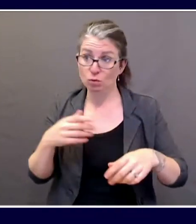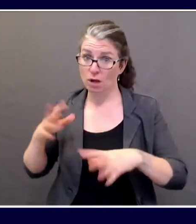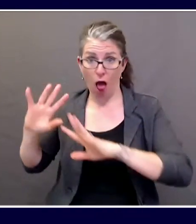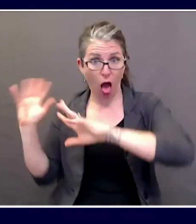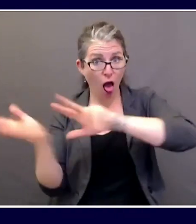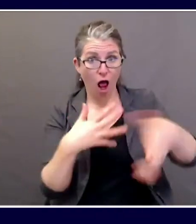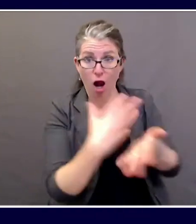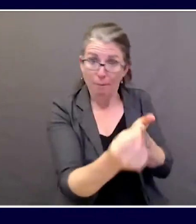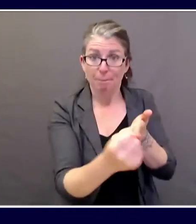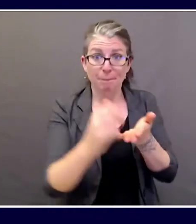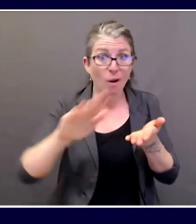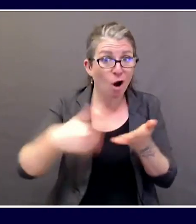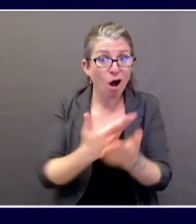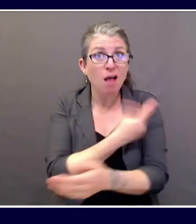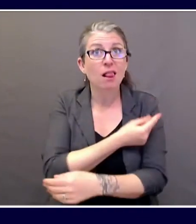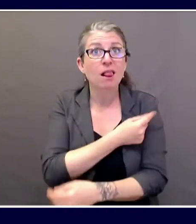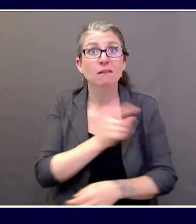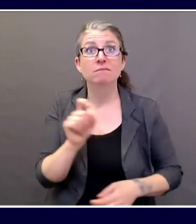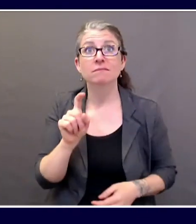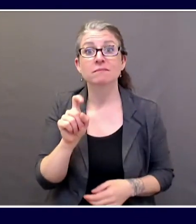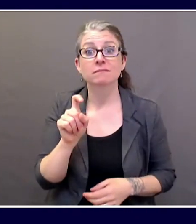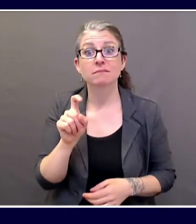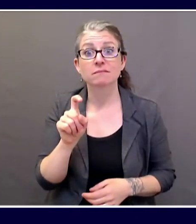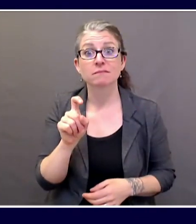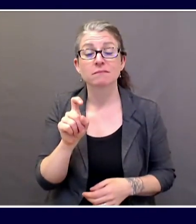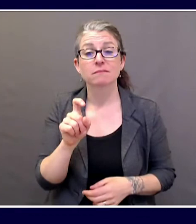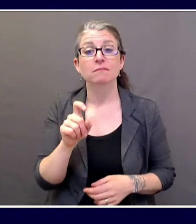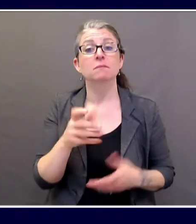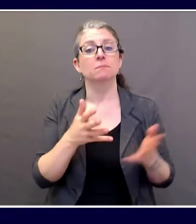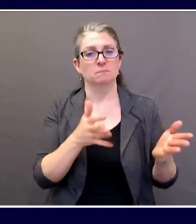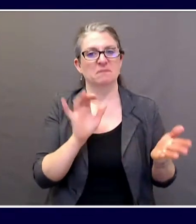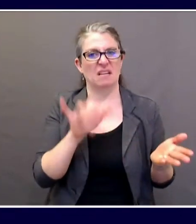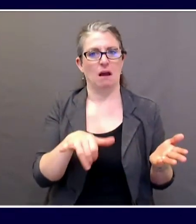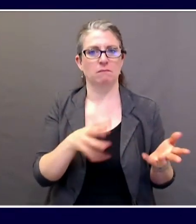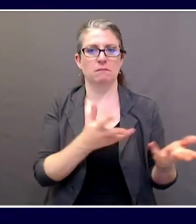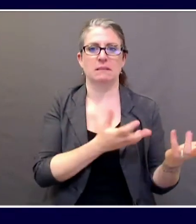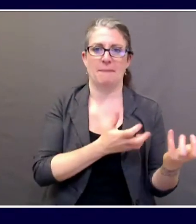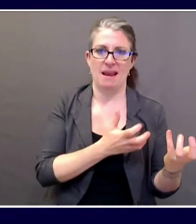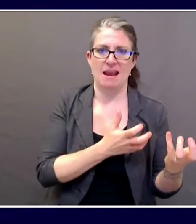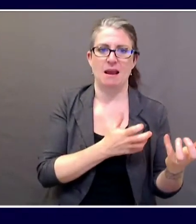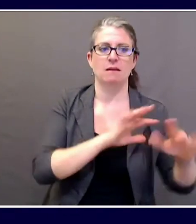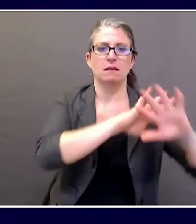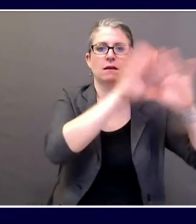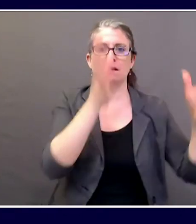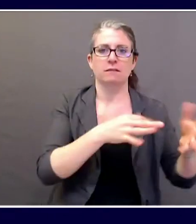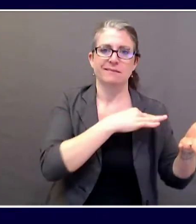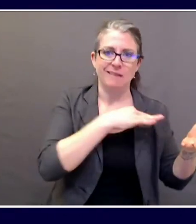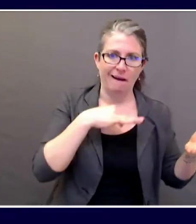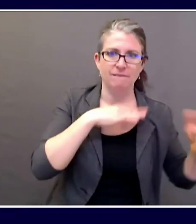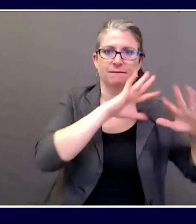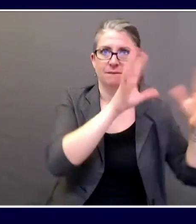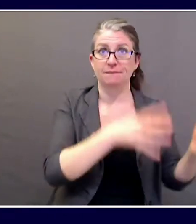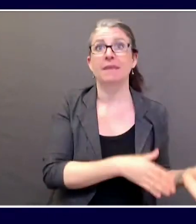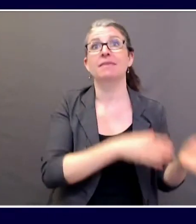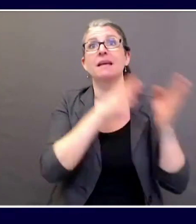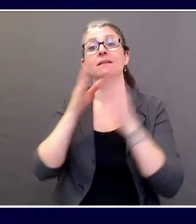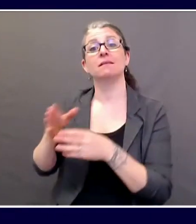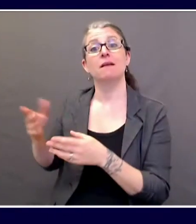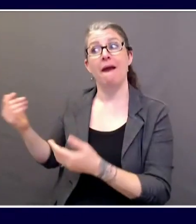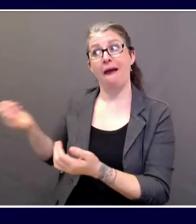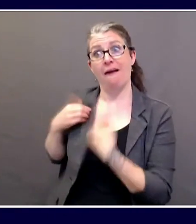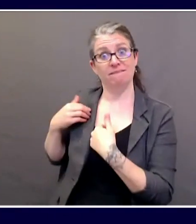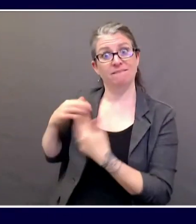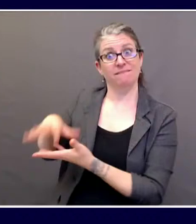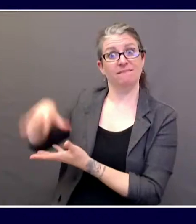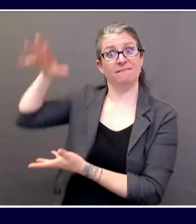of supply. Some of that is how much are we getting as a state? Some of it is, again, how many doses and vaccinators they